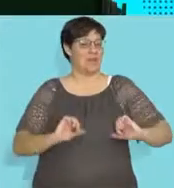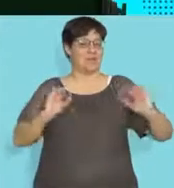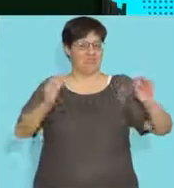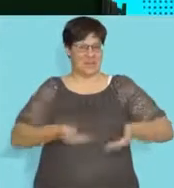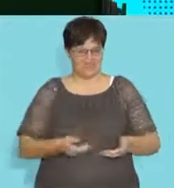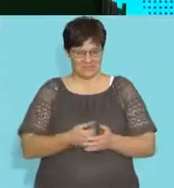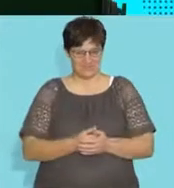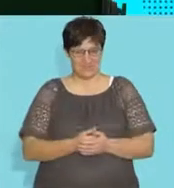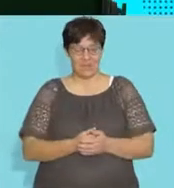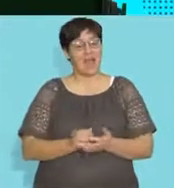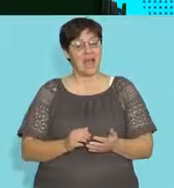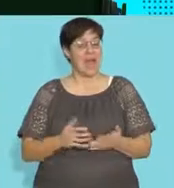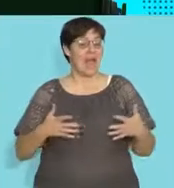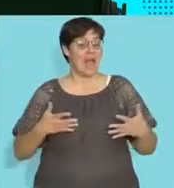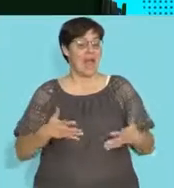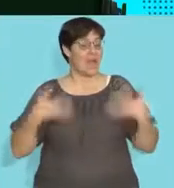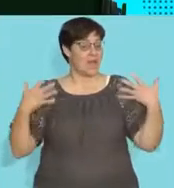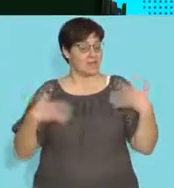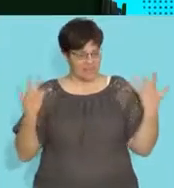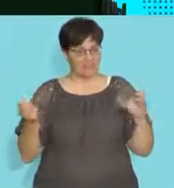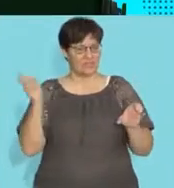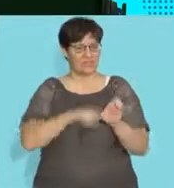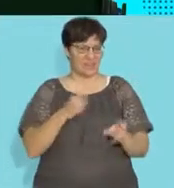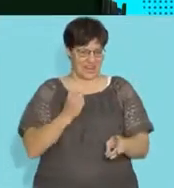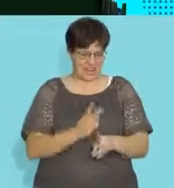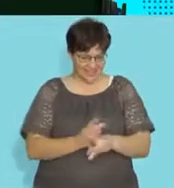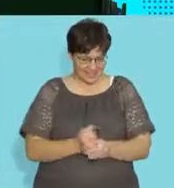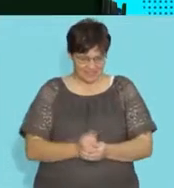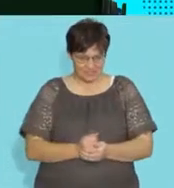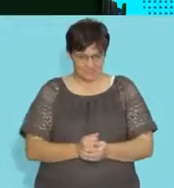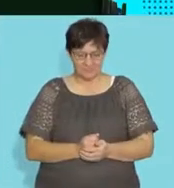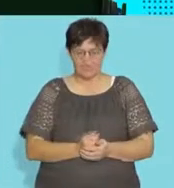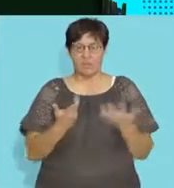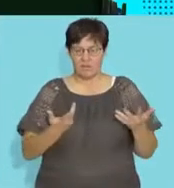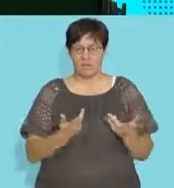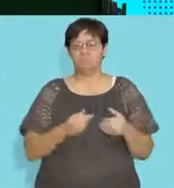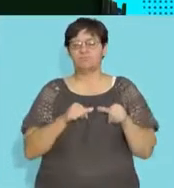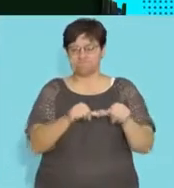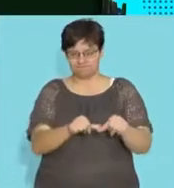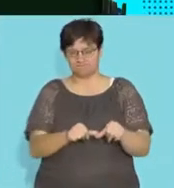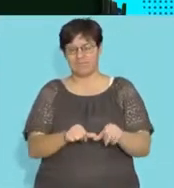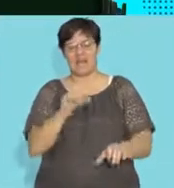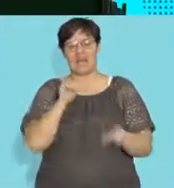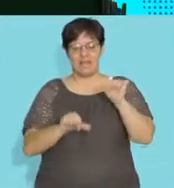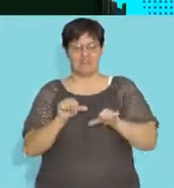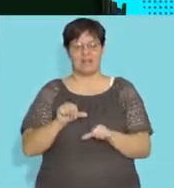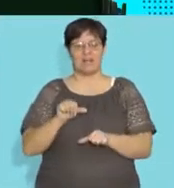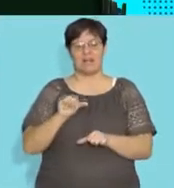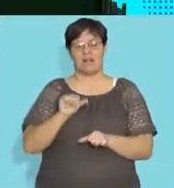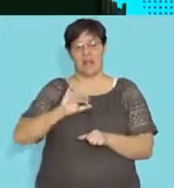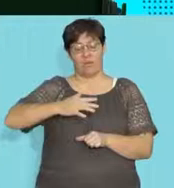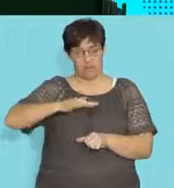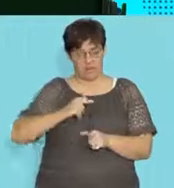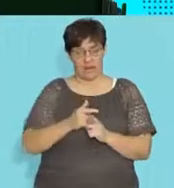Welcome back from the break. I'm very glad that you could join me again. We're going to go on with the chemical equilibrium in